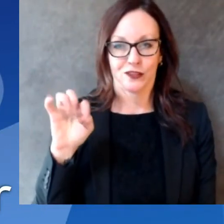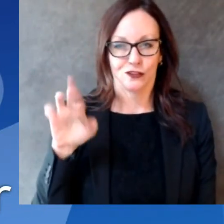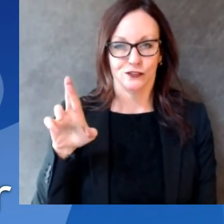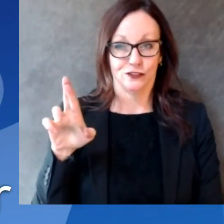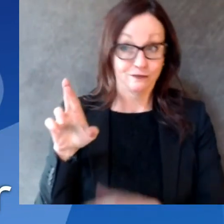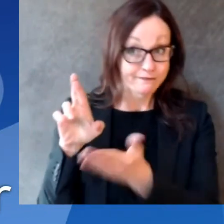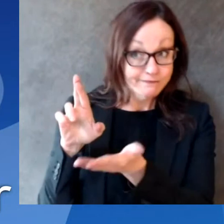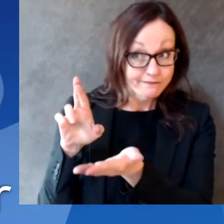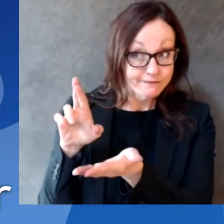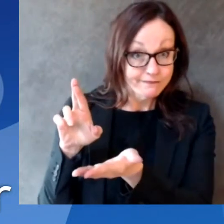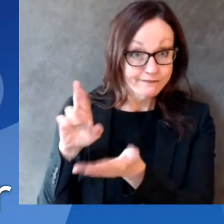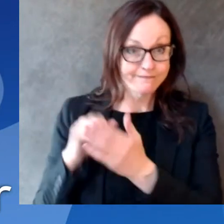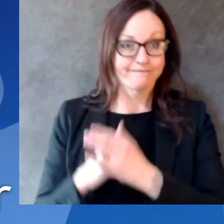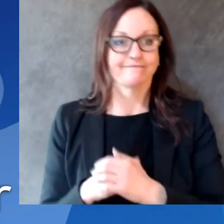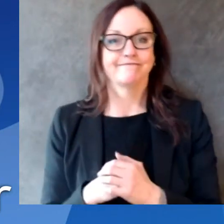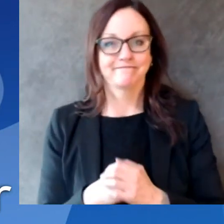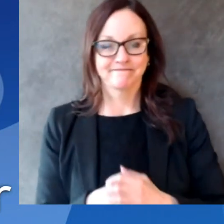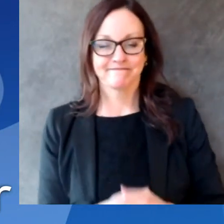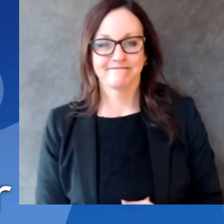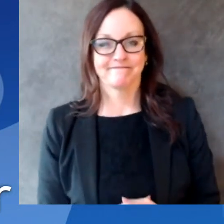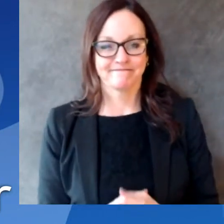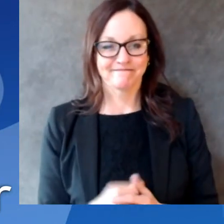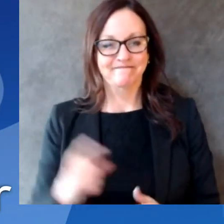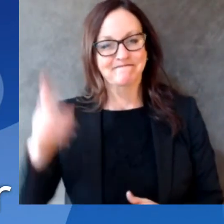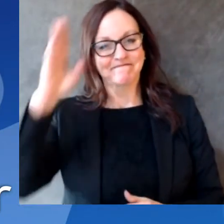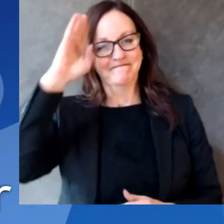Hi, thank you for taking the question.